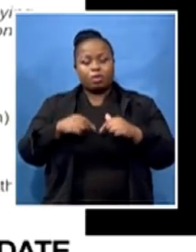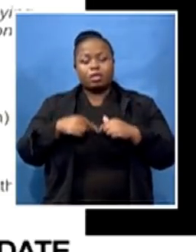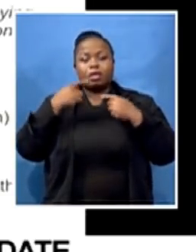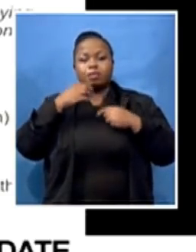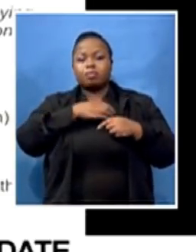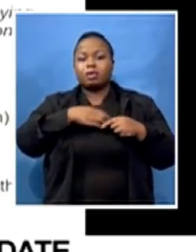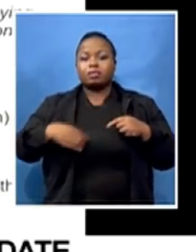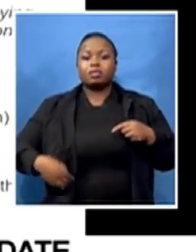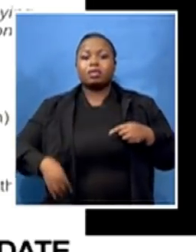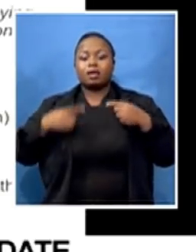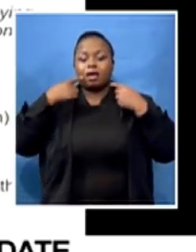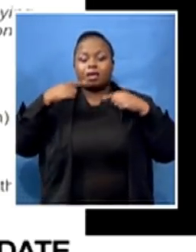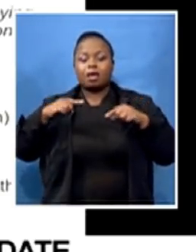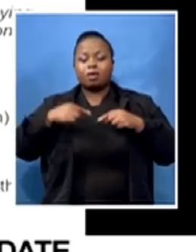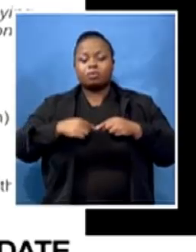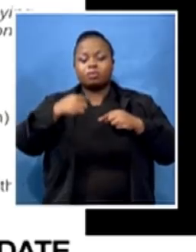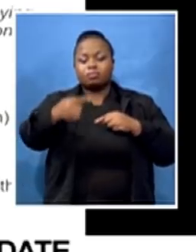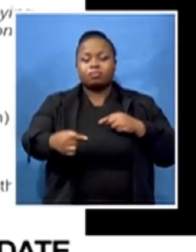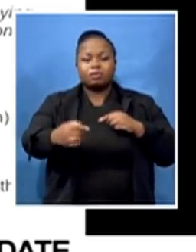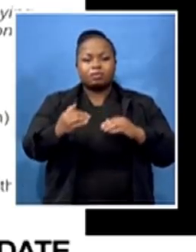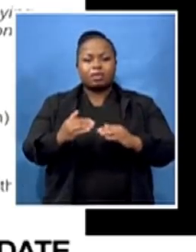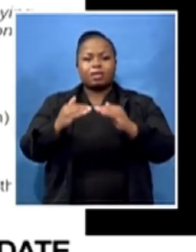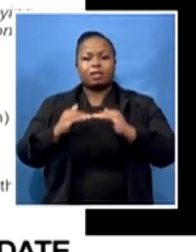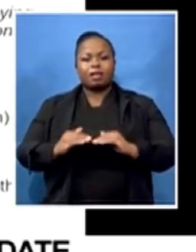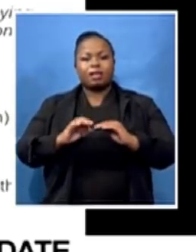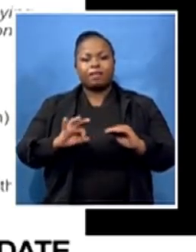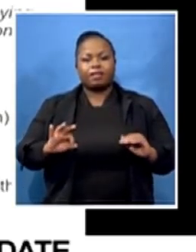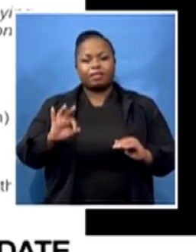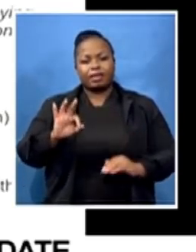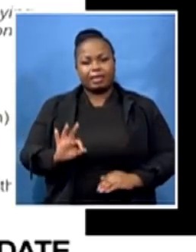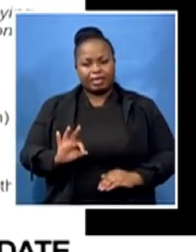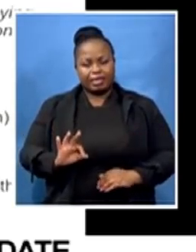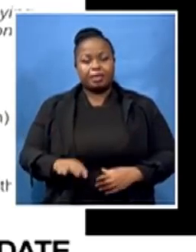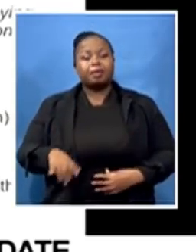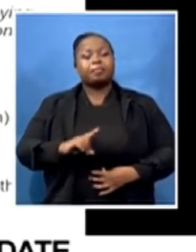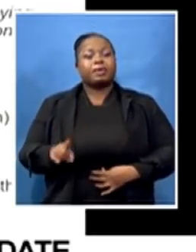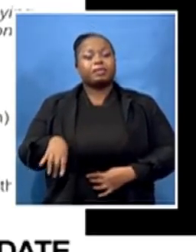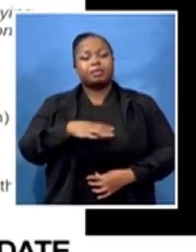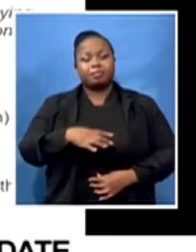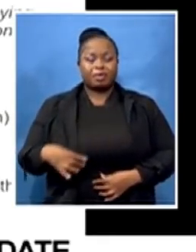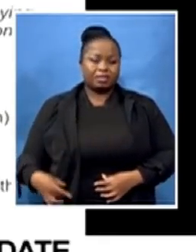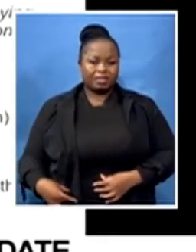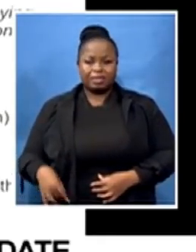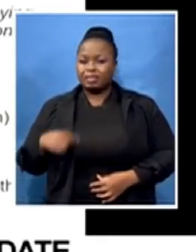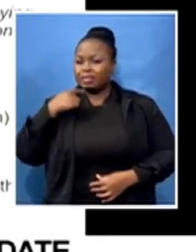But the president himself has said that we mustn't have an abrupt and